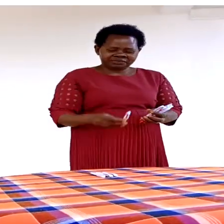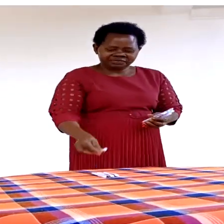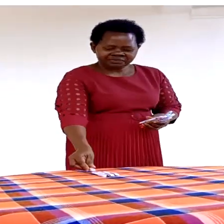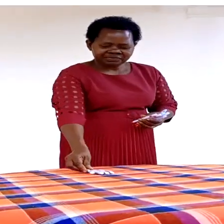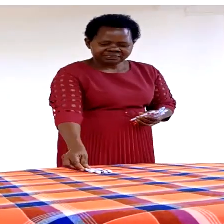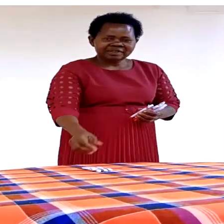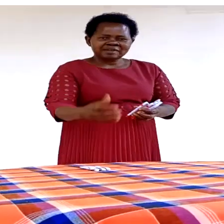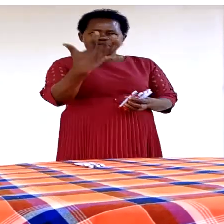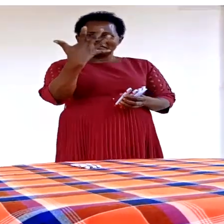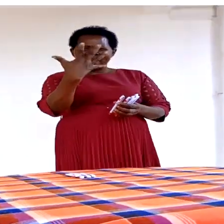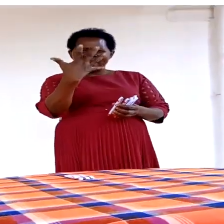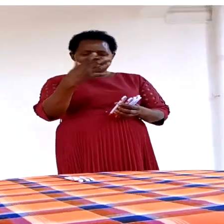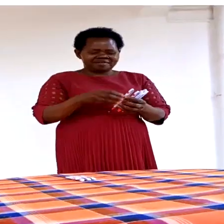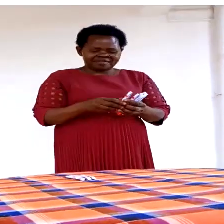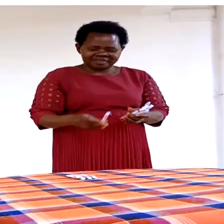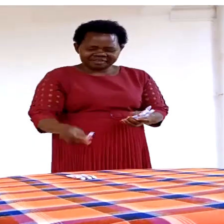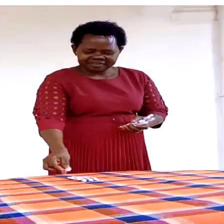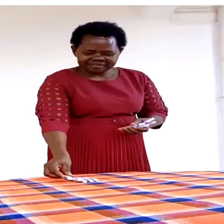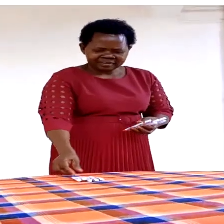four,